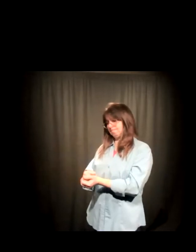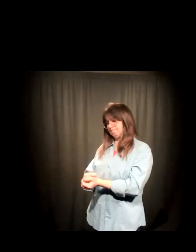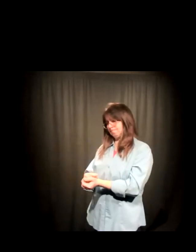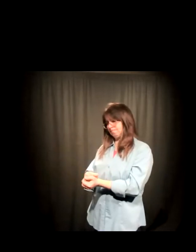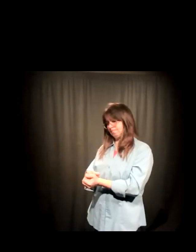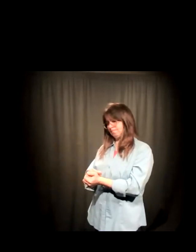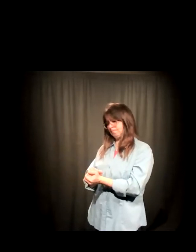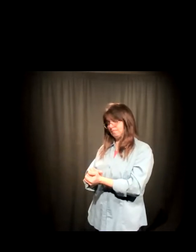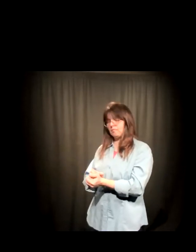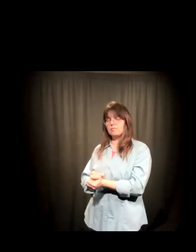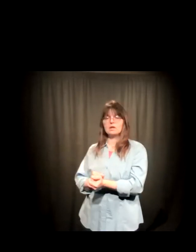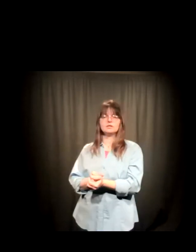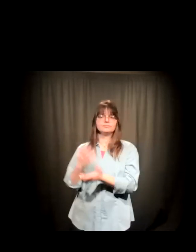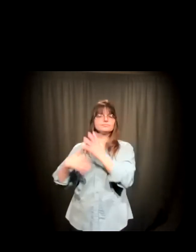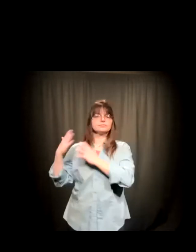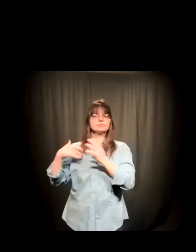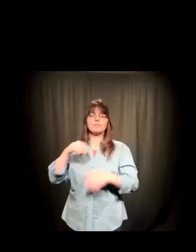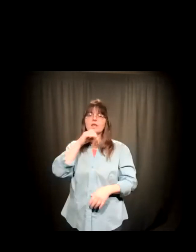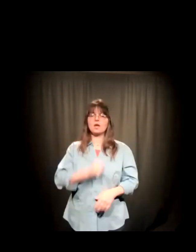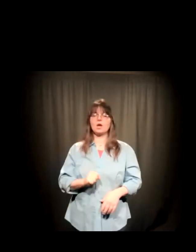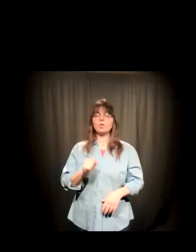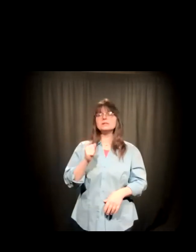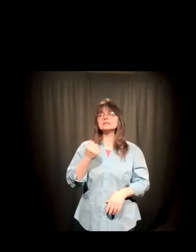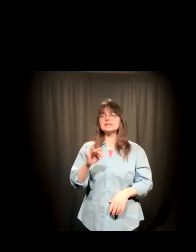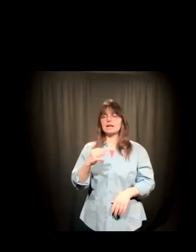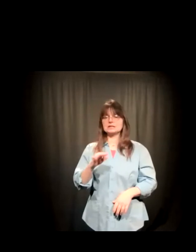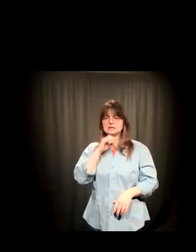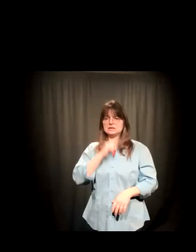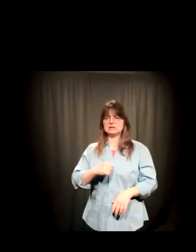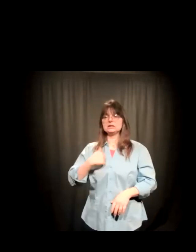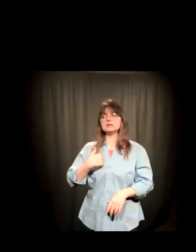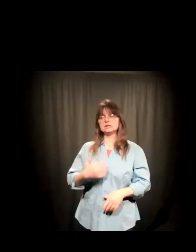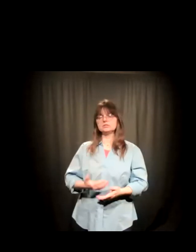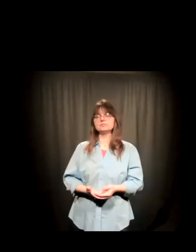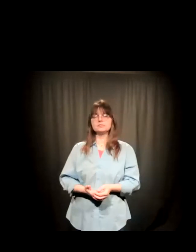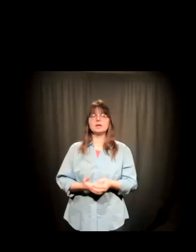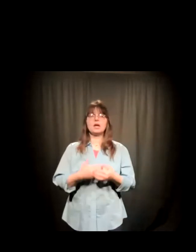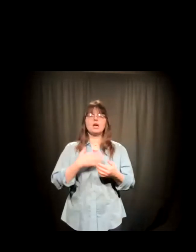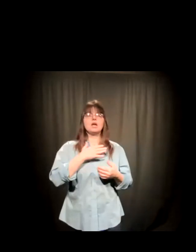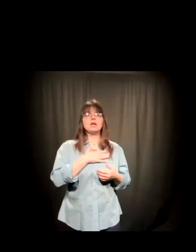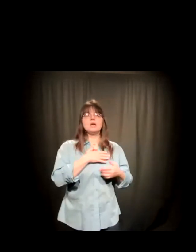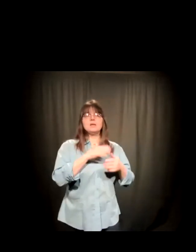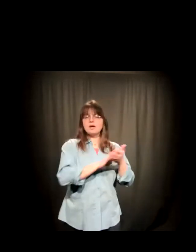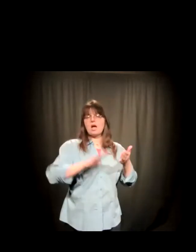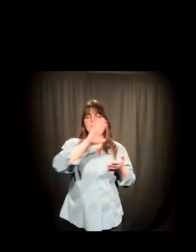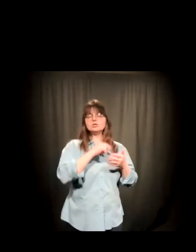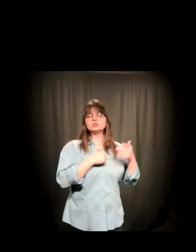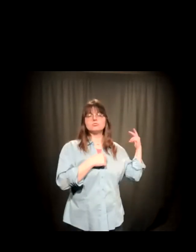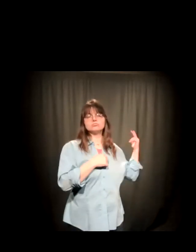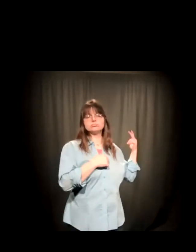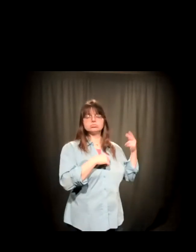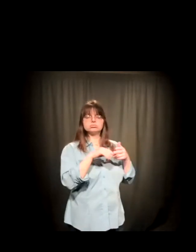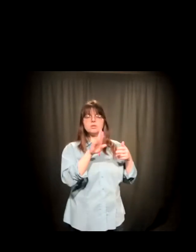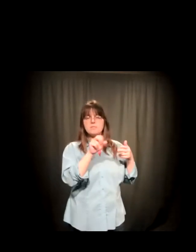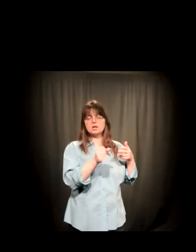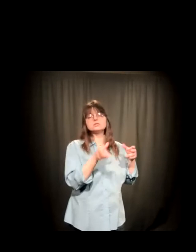I was 19 at the time. I took a late night Greyhound back home from college and accompanied my mother to the hospital the next morning.